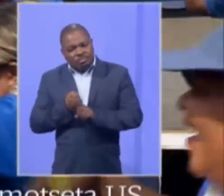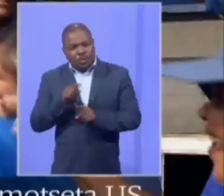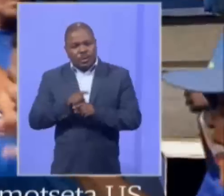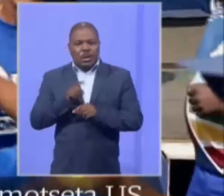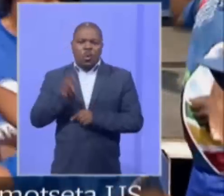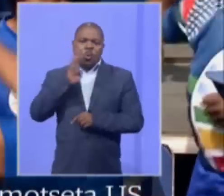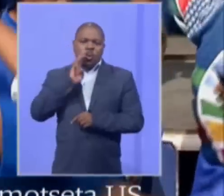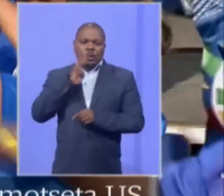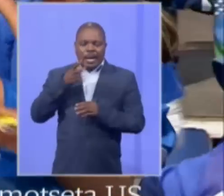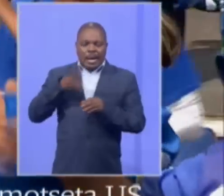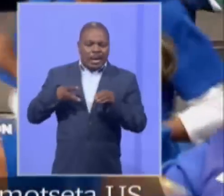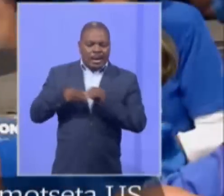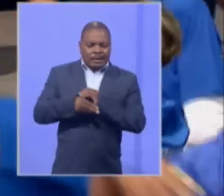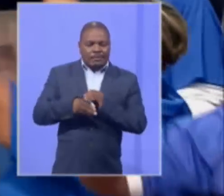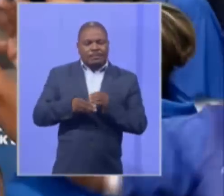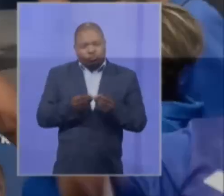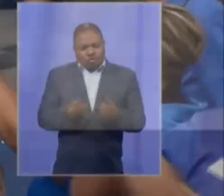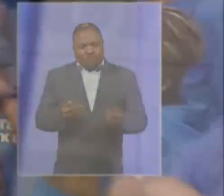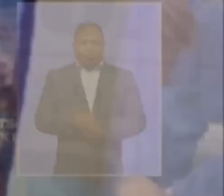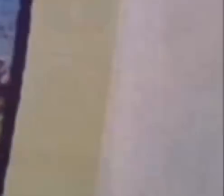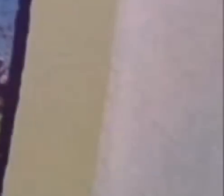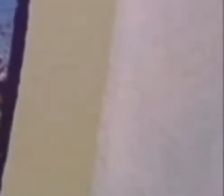ka Johannesburg.